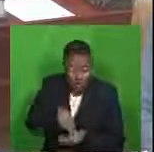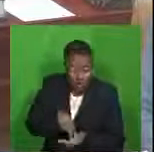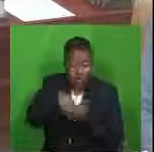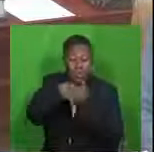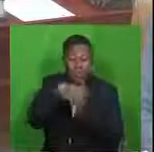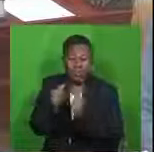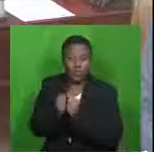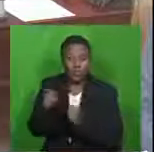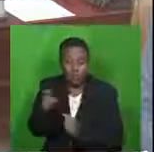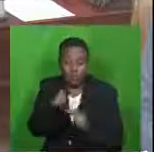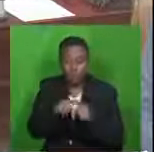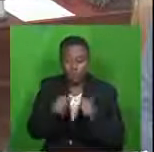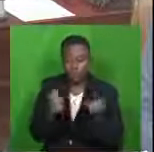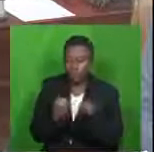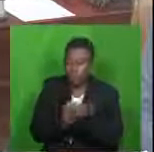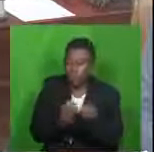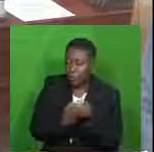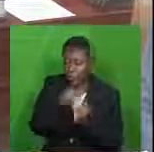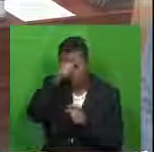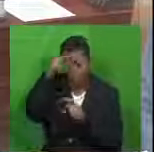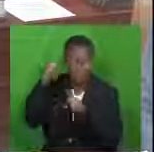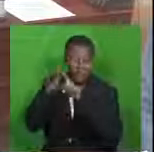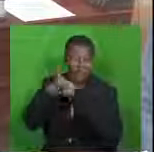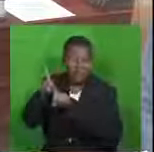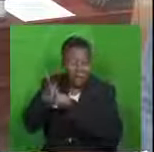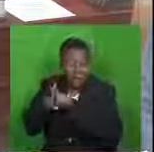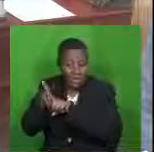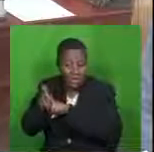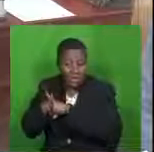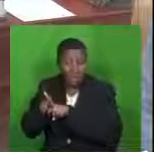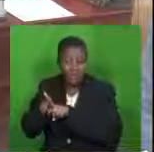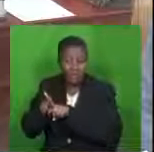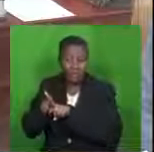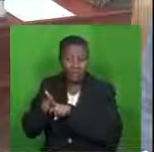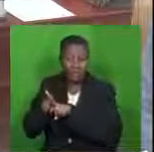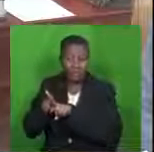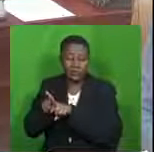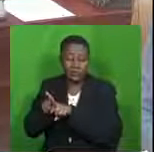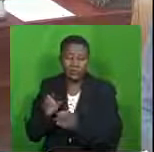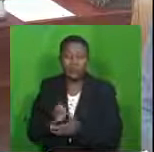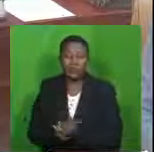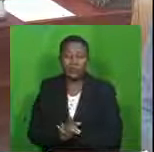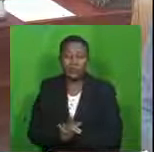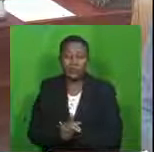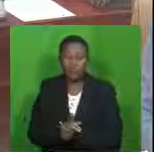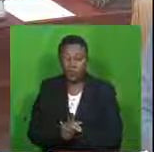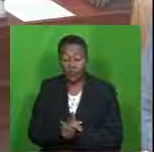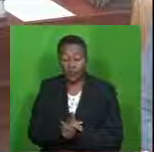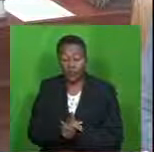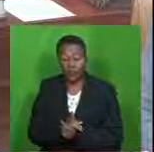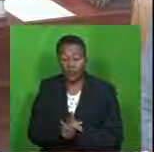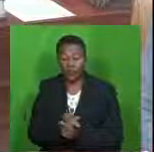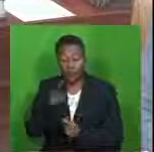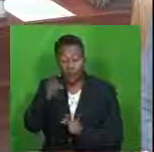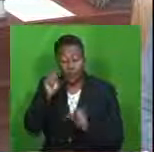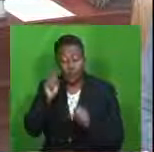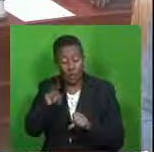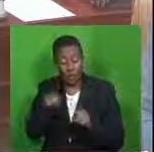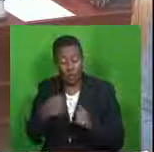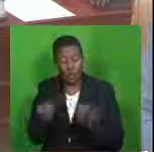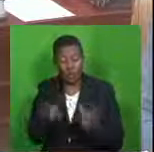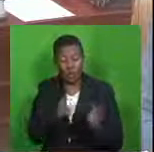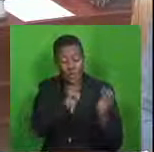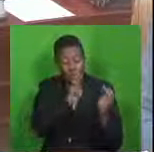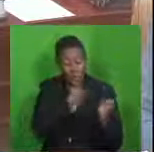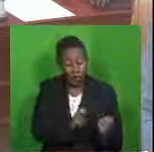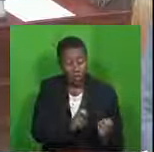Corporate Ghana to be generous with resources to support you as you do it. And as I said, you quietly can engage the Honorable